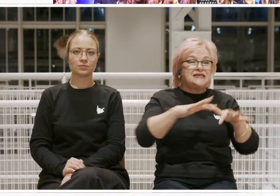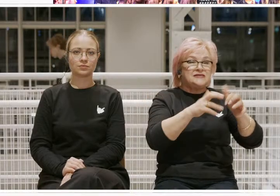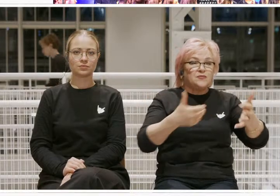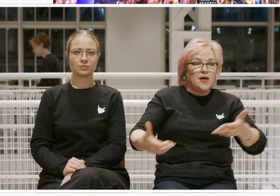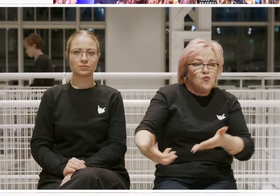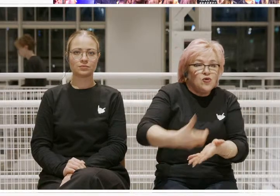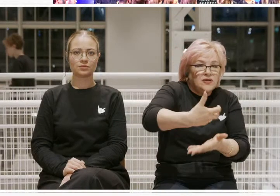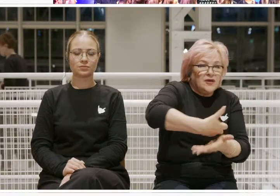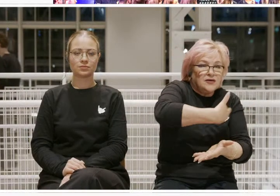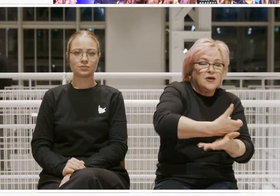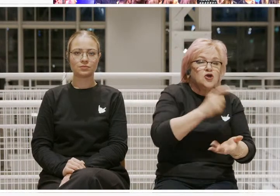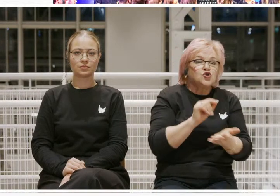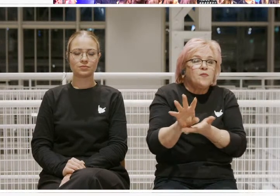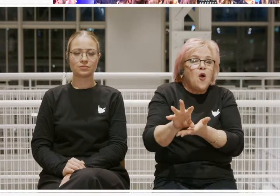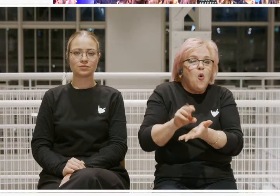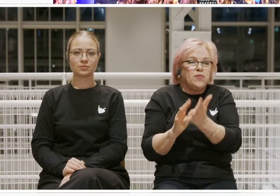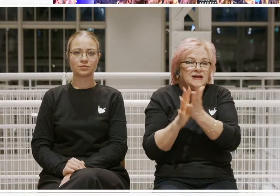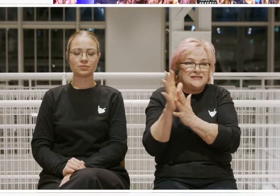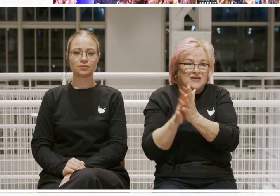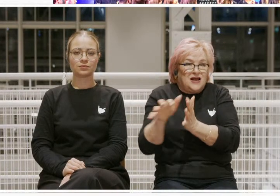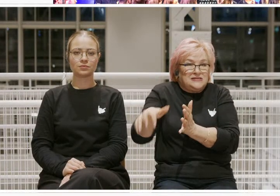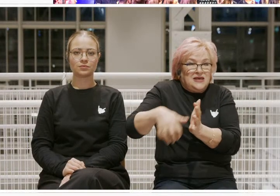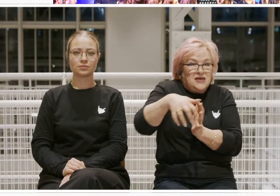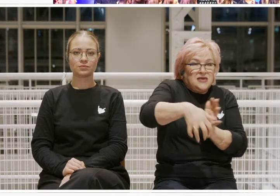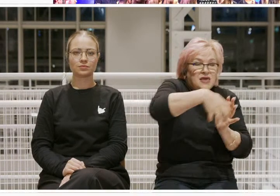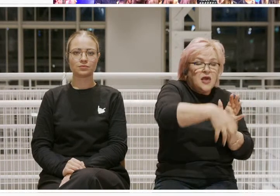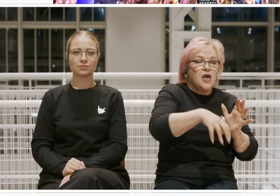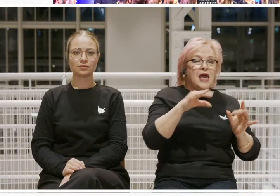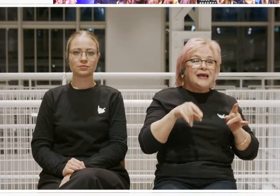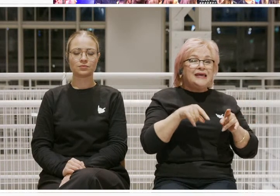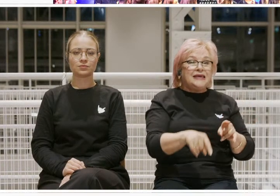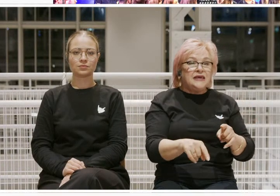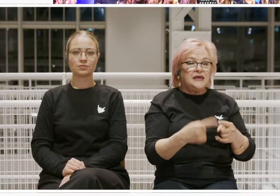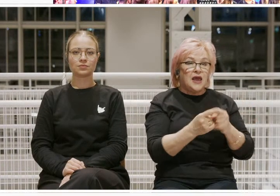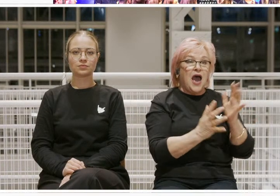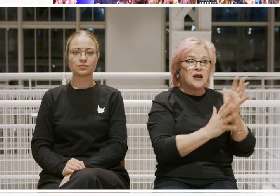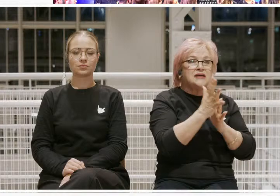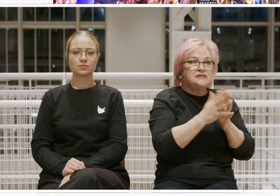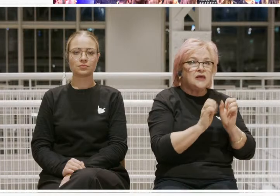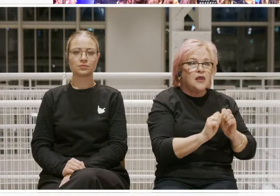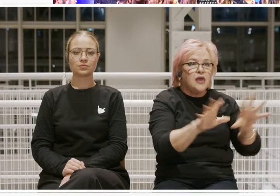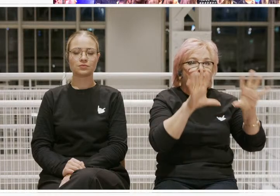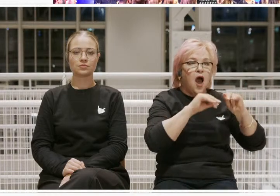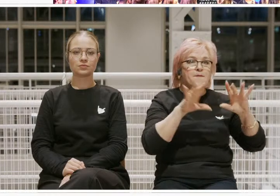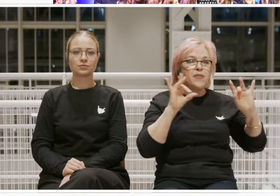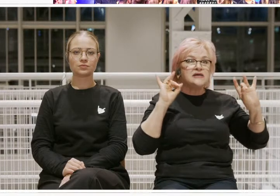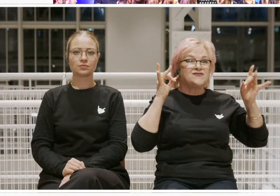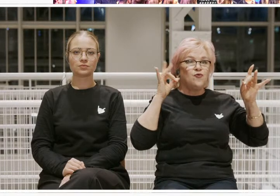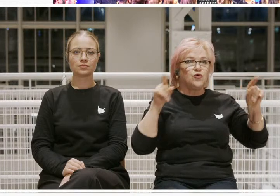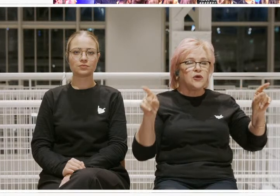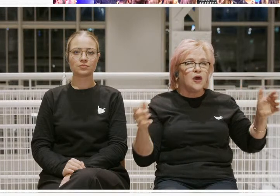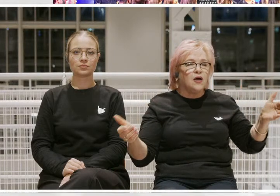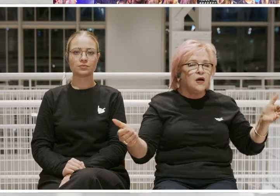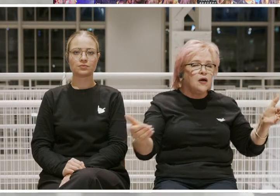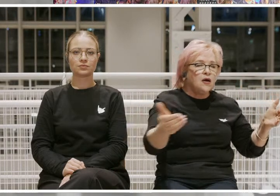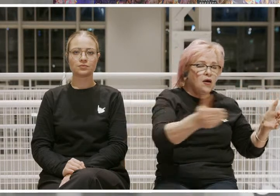plant. And he turned them into an installation in the historical